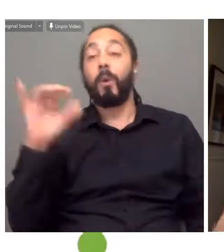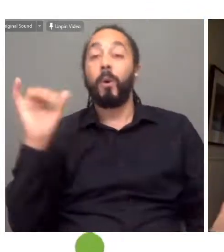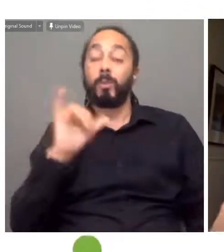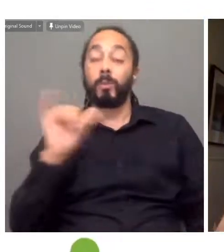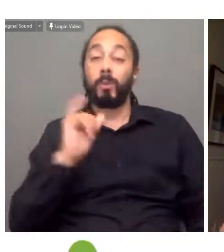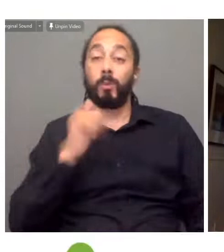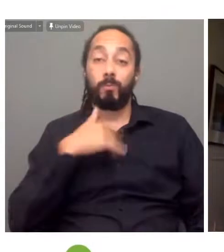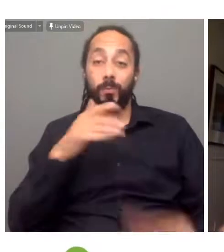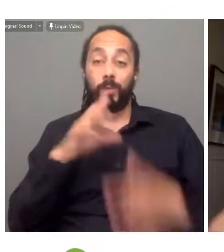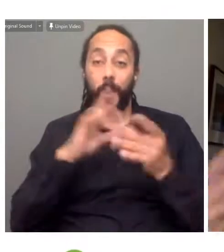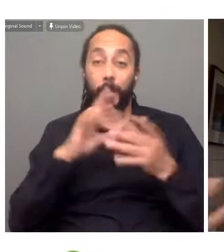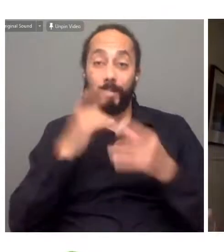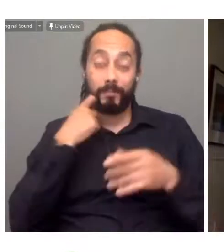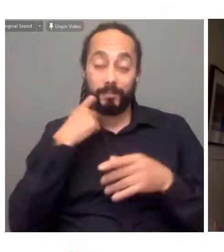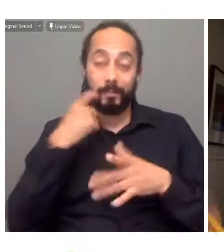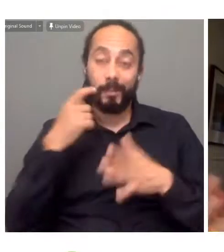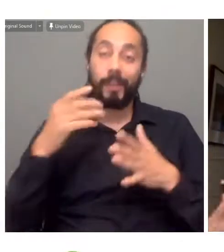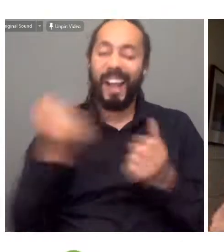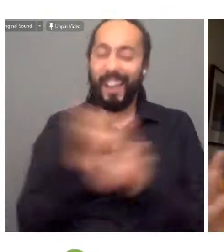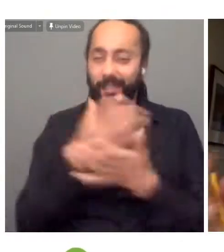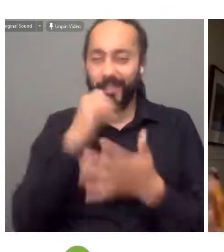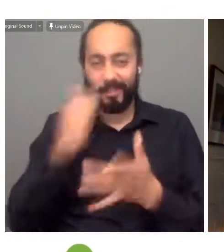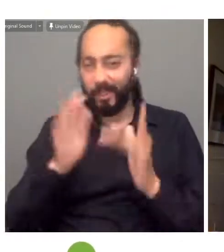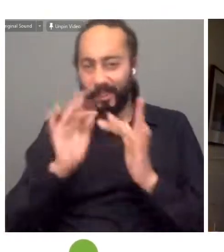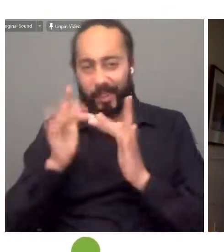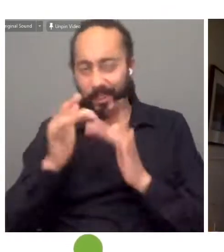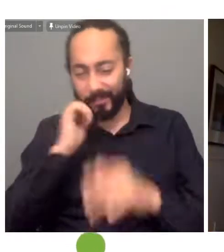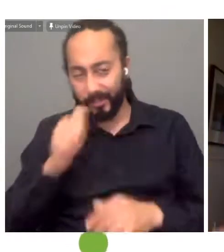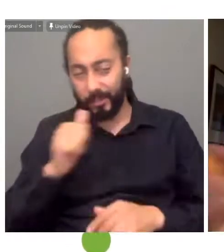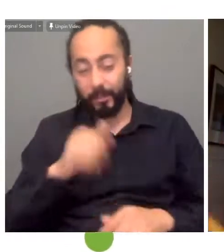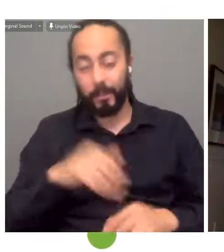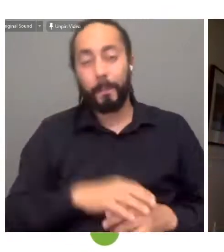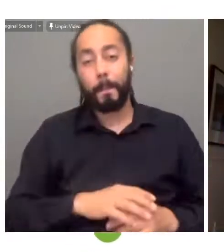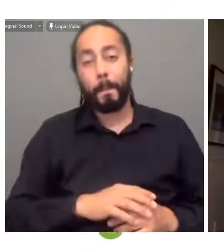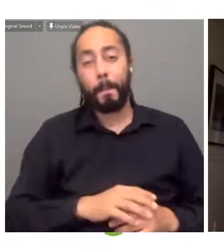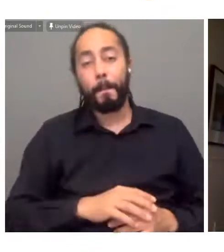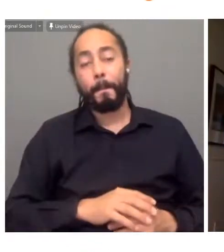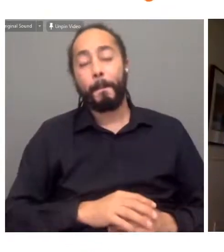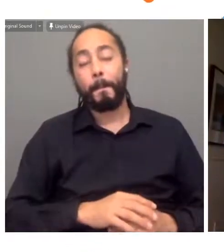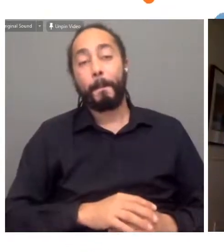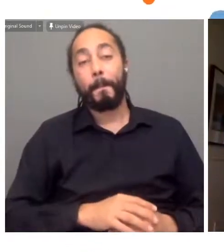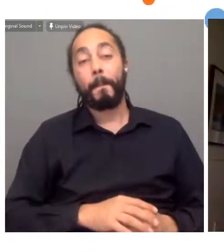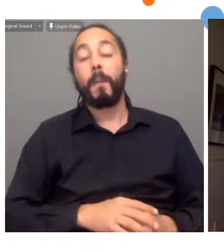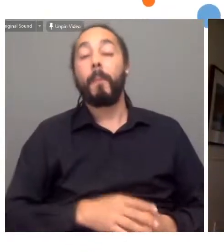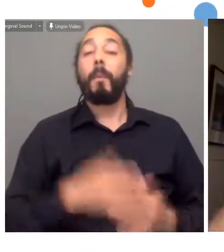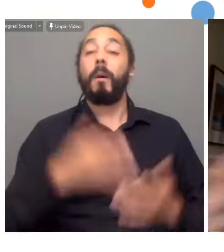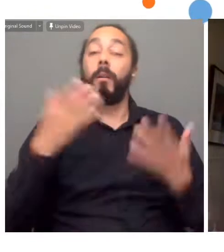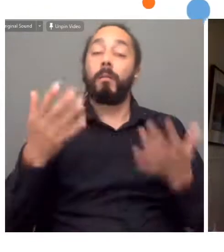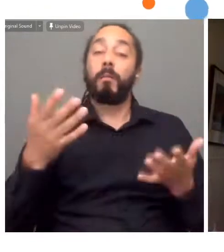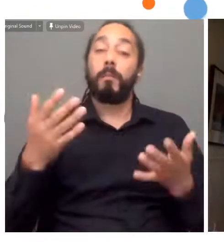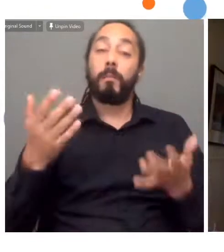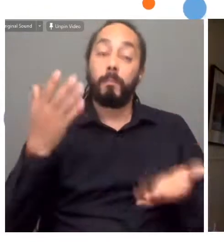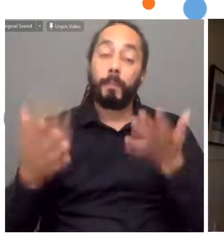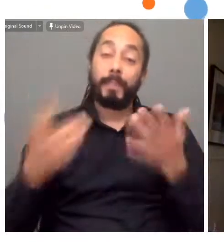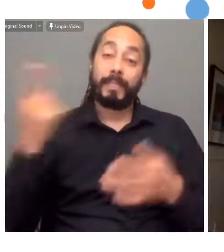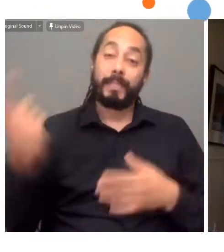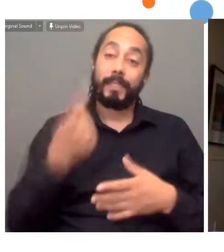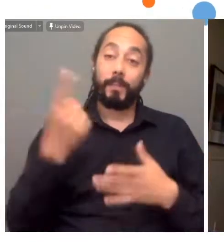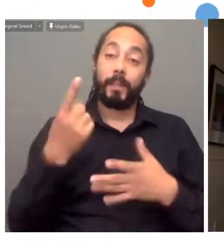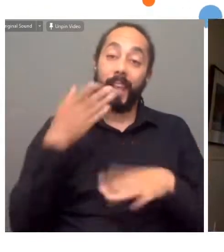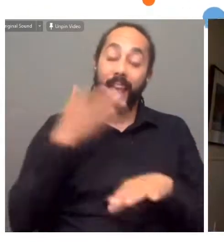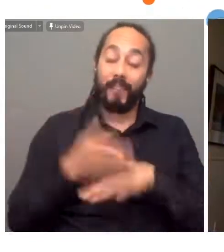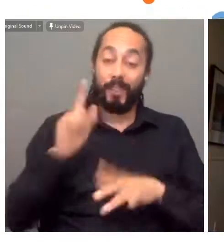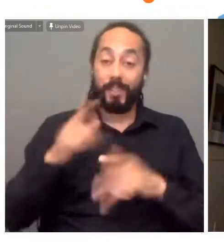that's, you know, ideally we have something that comes out of this process where we all take advantage of the creative